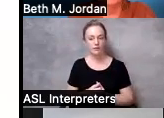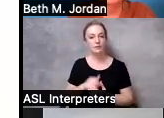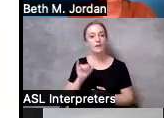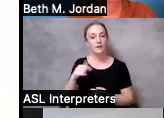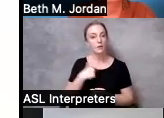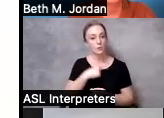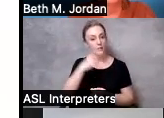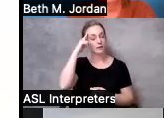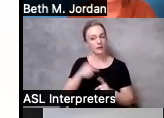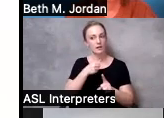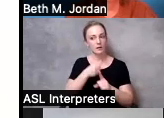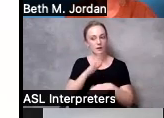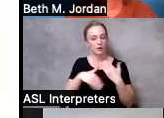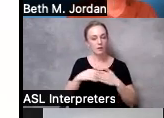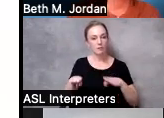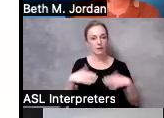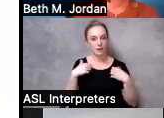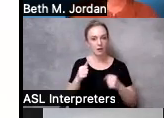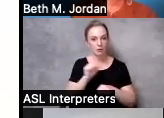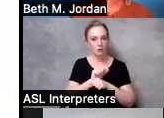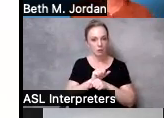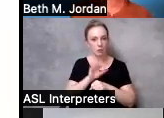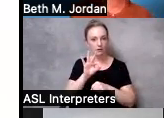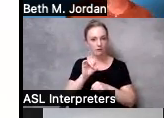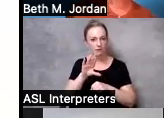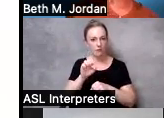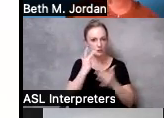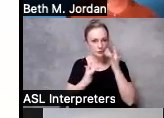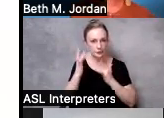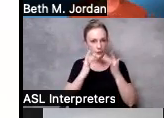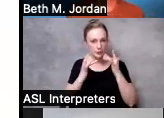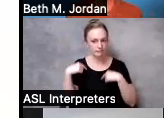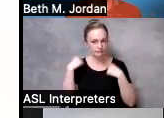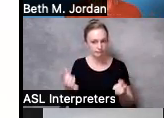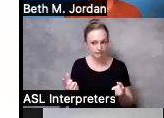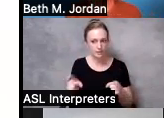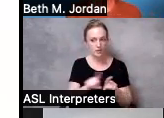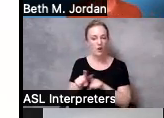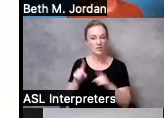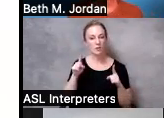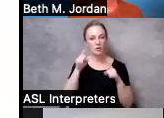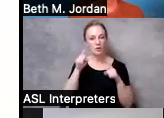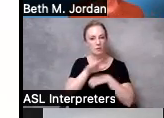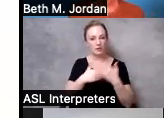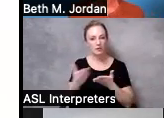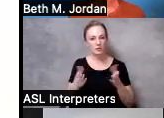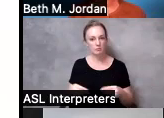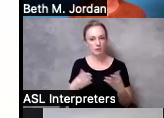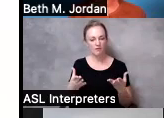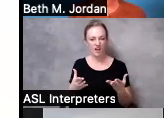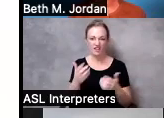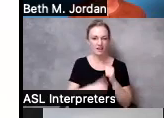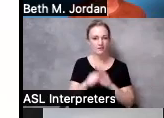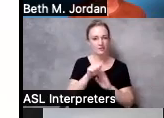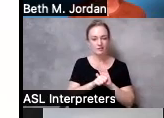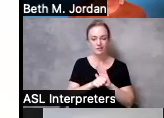workforce shortages we've experienced for years and complicate coordination of behavioral health services across county and state lines. And you can see just a few